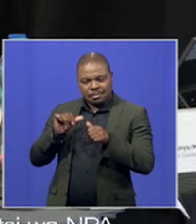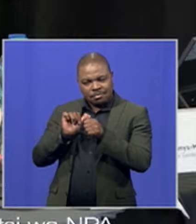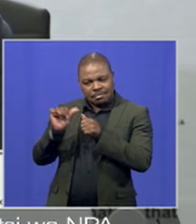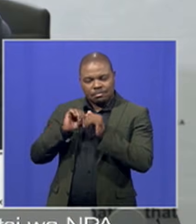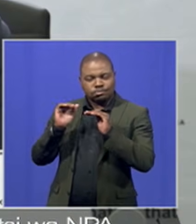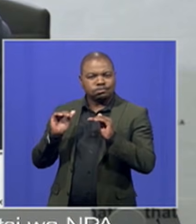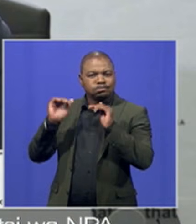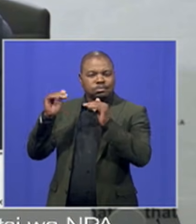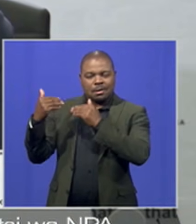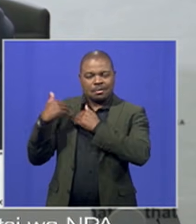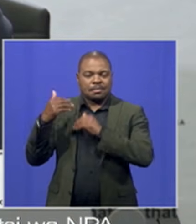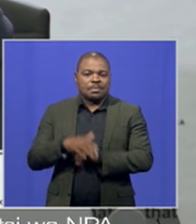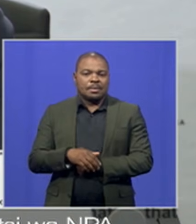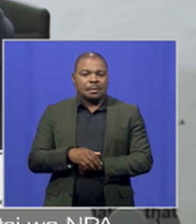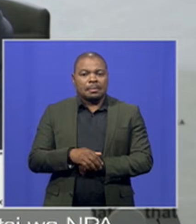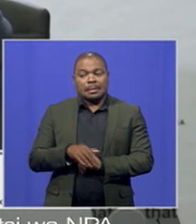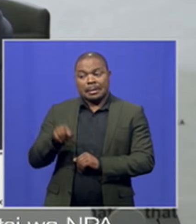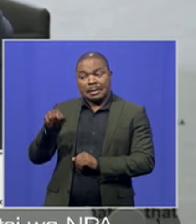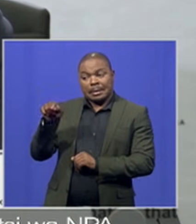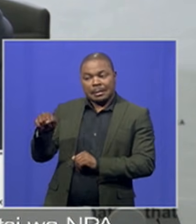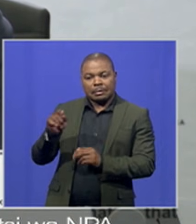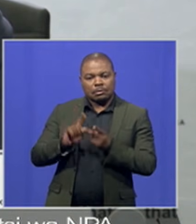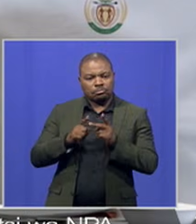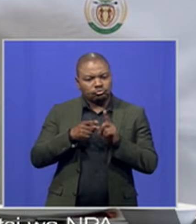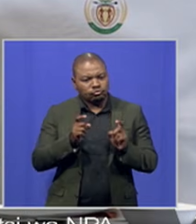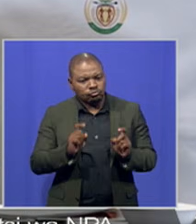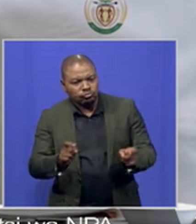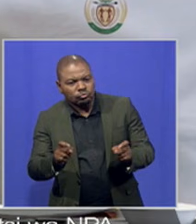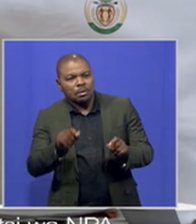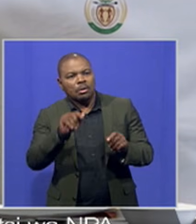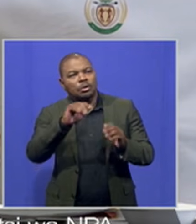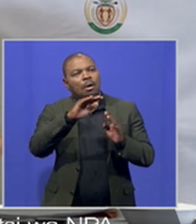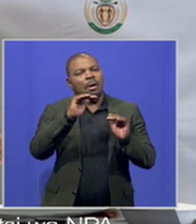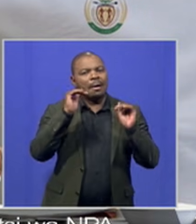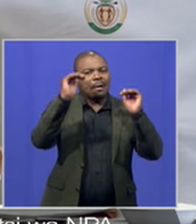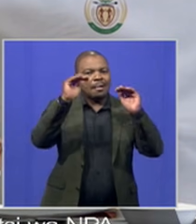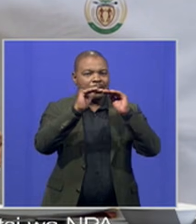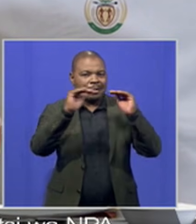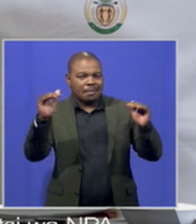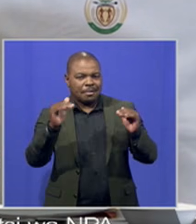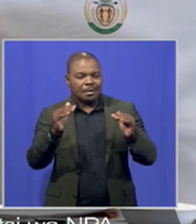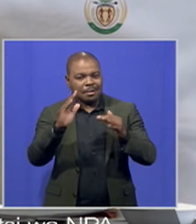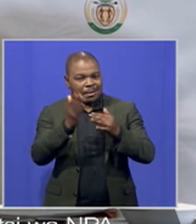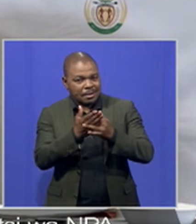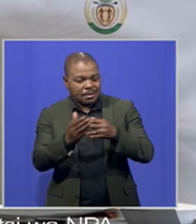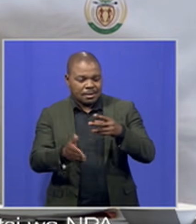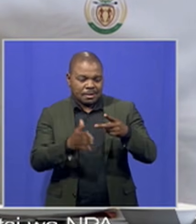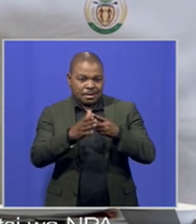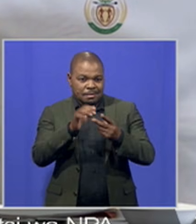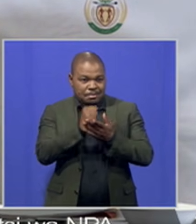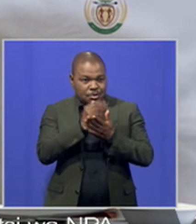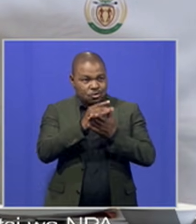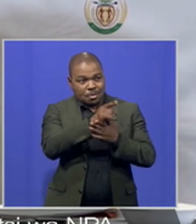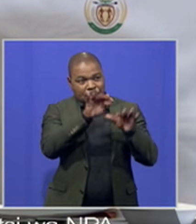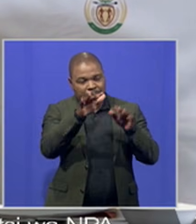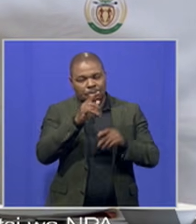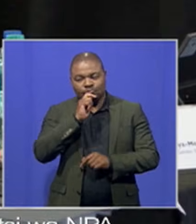boikarabelo. Ho potlakisa botjhutjhisi dinyeweng tsa baqosuwa ba maemo a phahameng ha mo lo kgodisa tshepo ya setjhaba